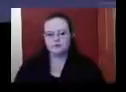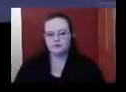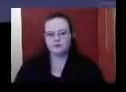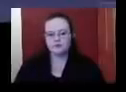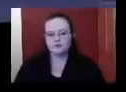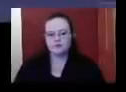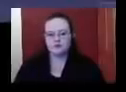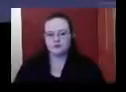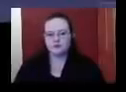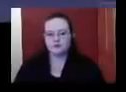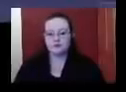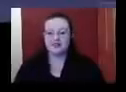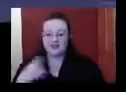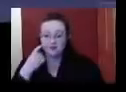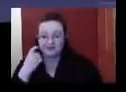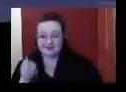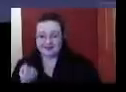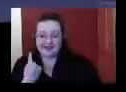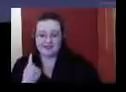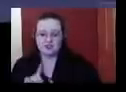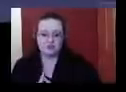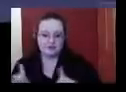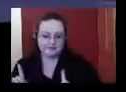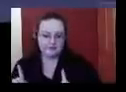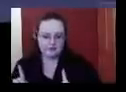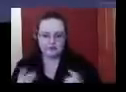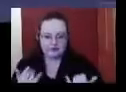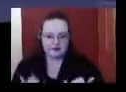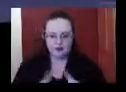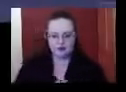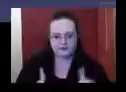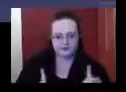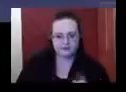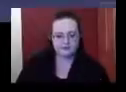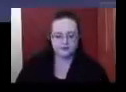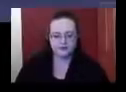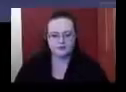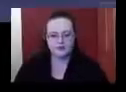This is a change from last year. So last year, we know at the secondary level,